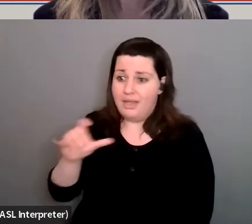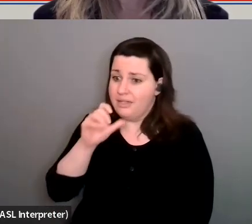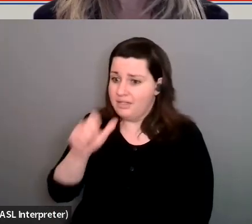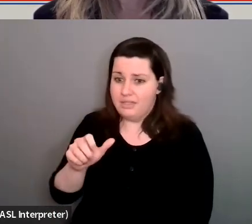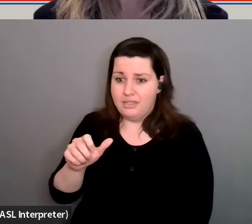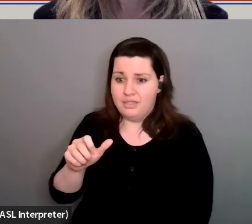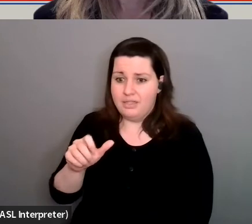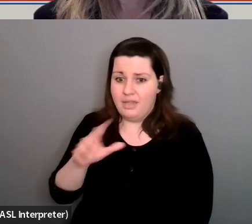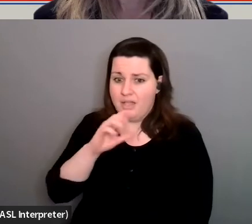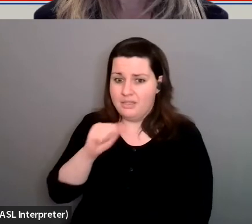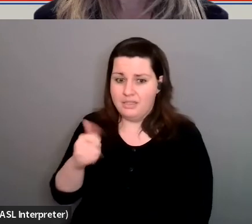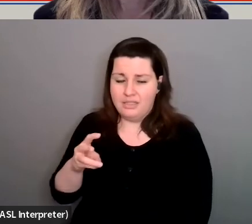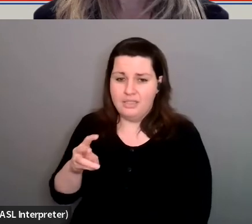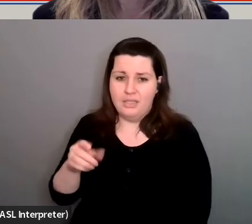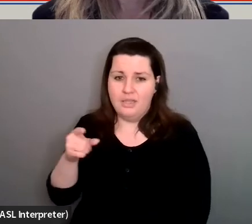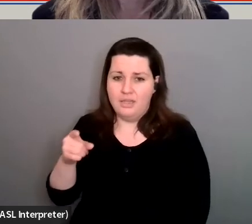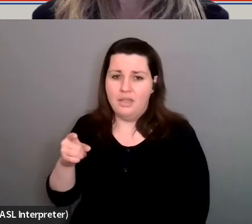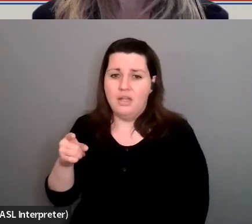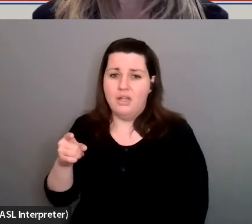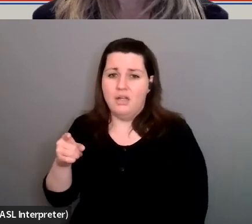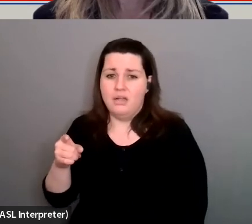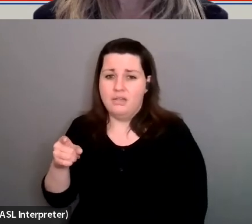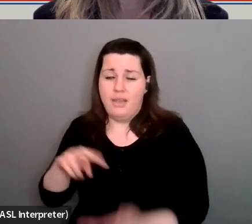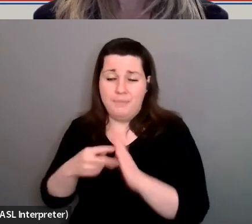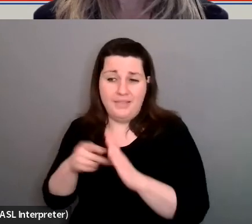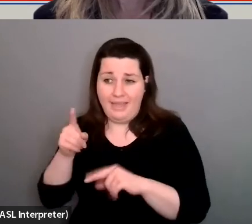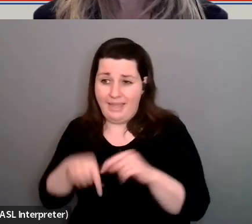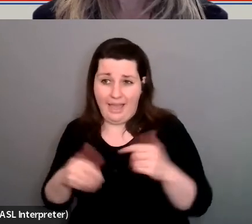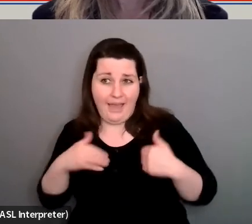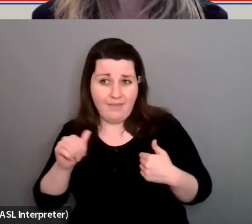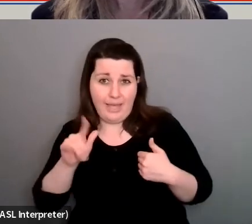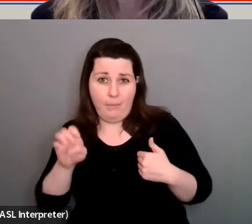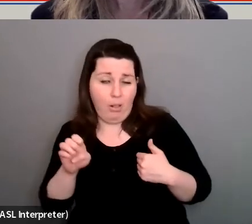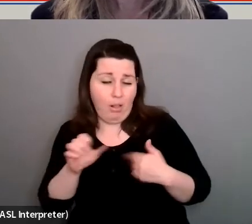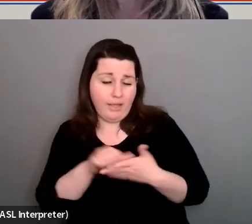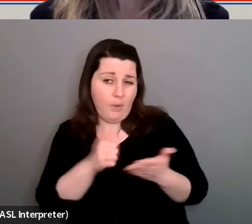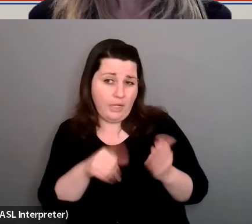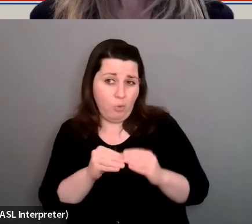1619B eligible and Social Security disability, are they no longer allowed to have an IAble account?